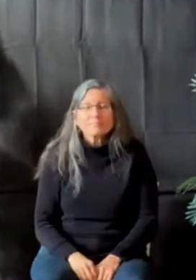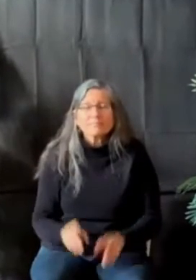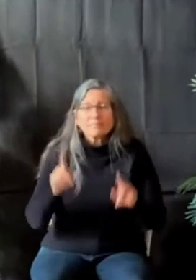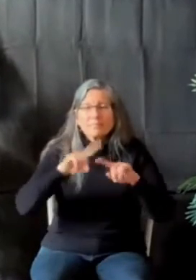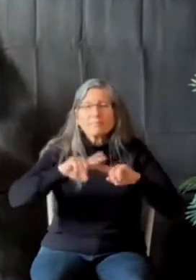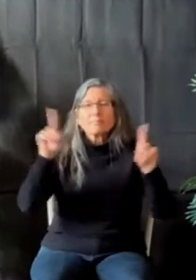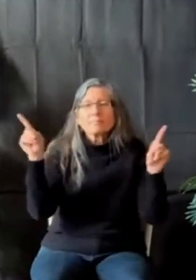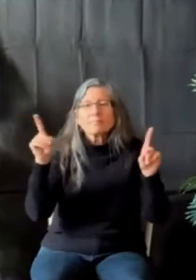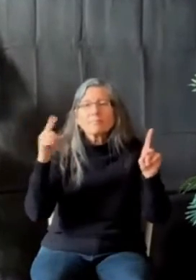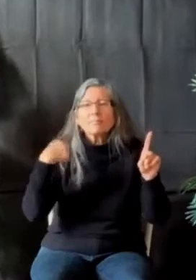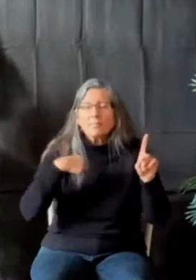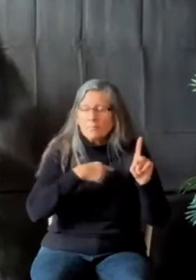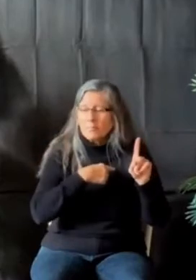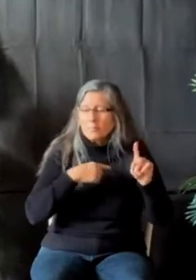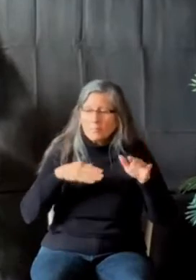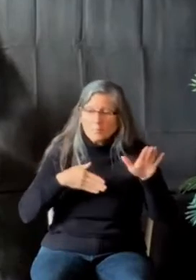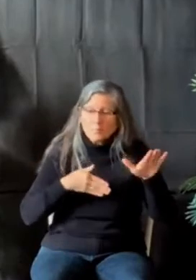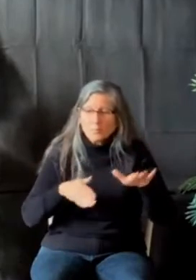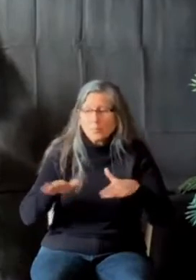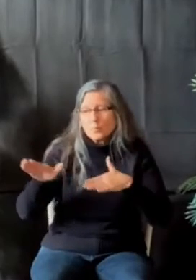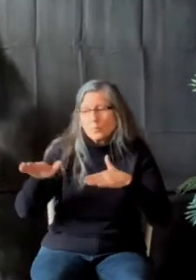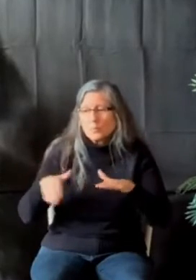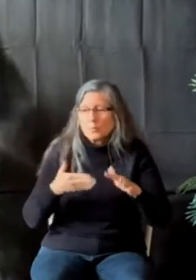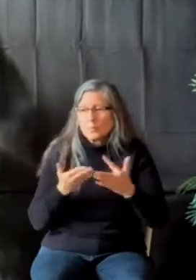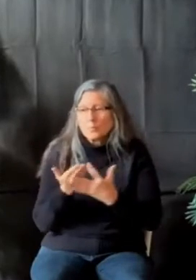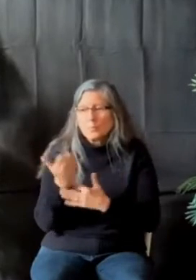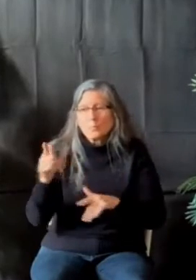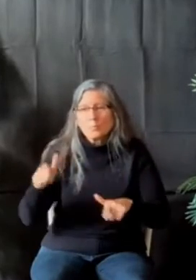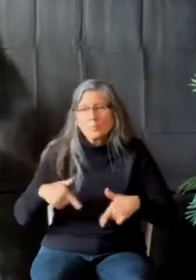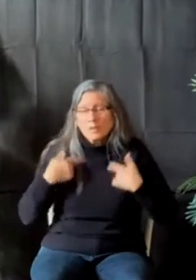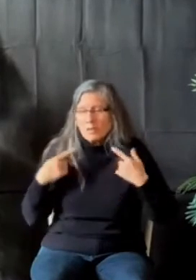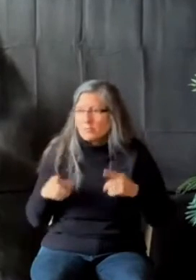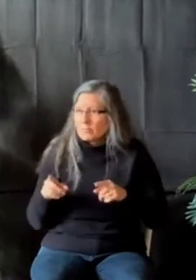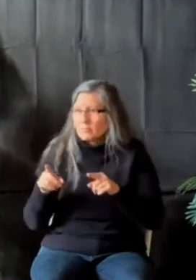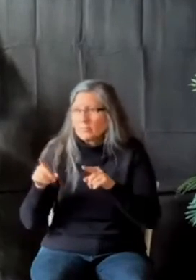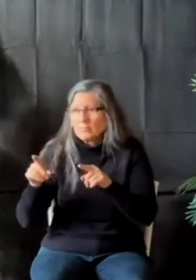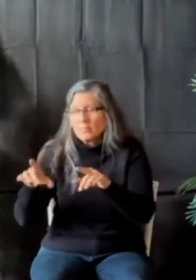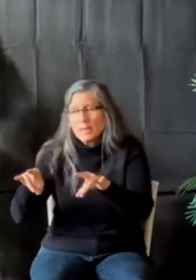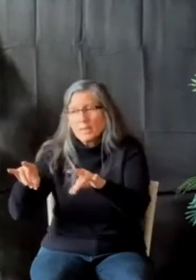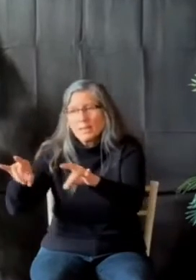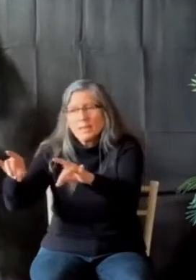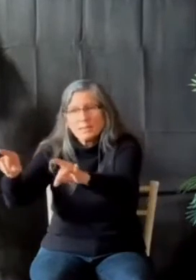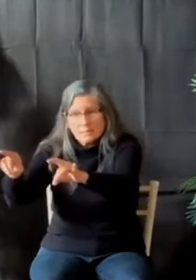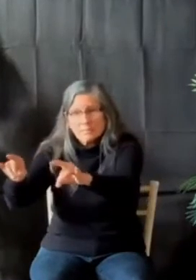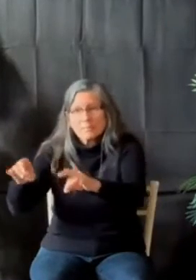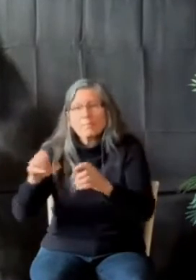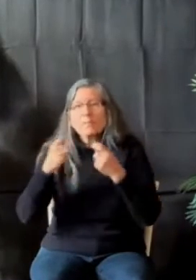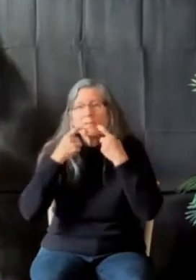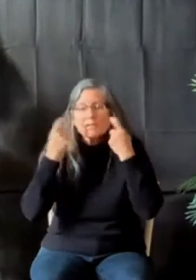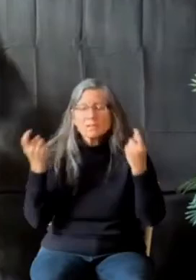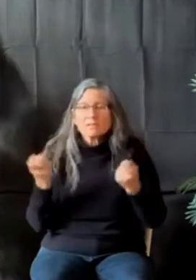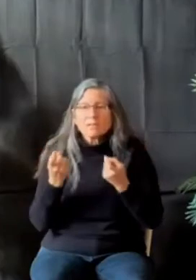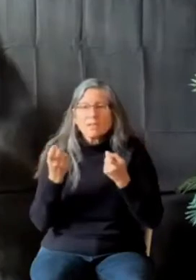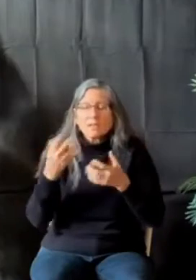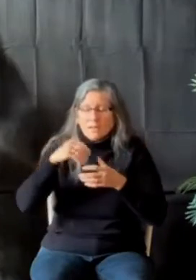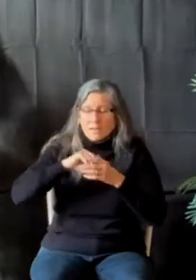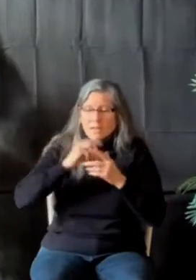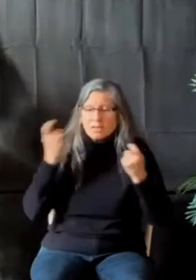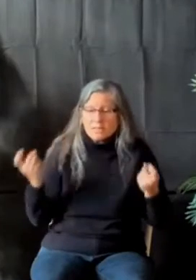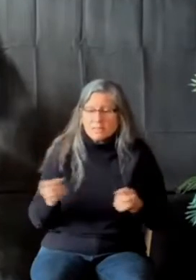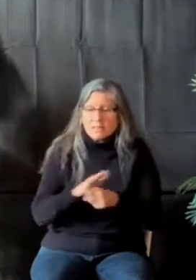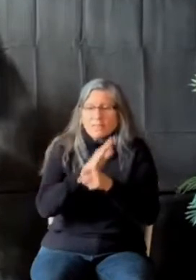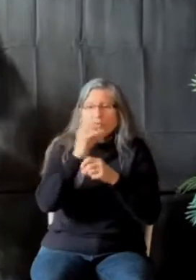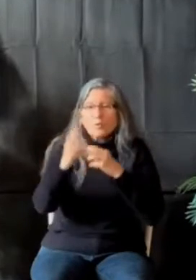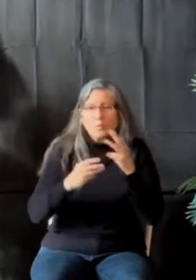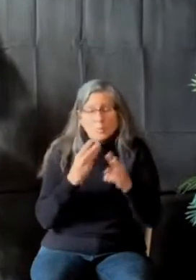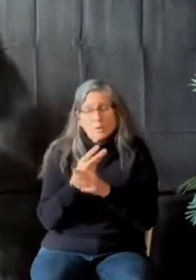But we walk through life and we have that sin because we live in a sinful world. And he said,